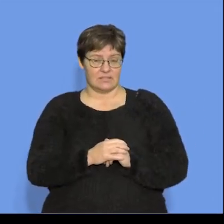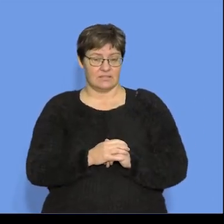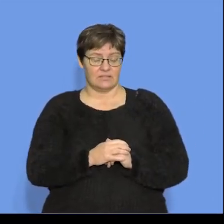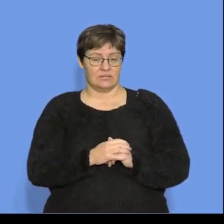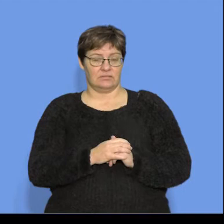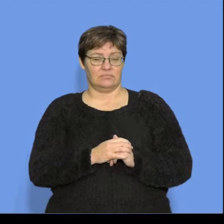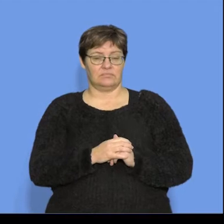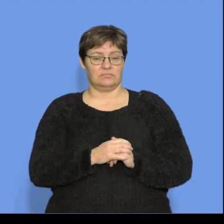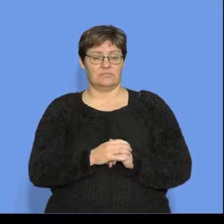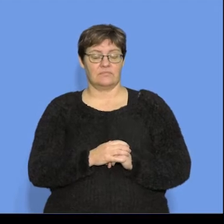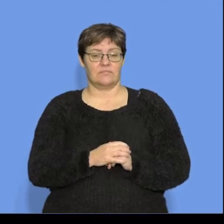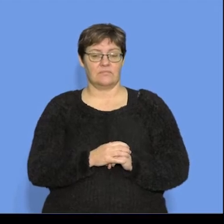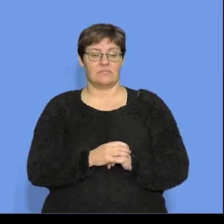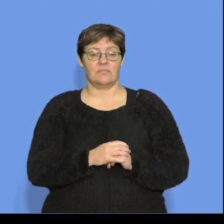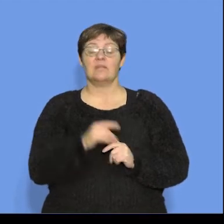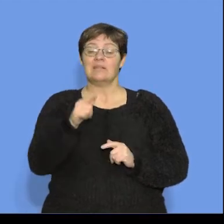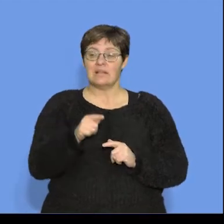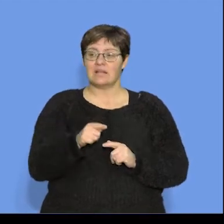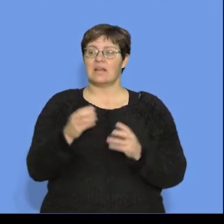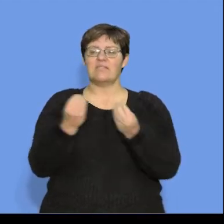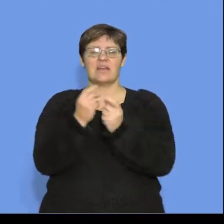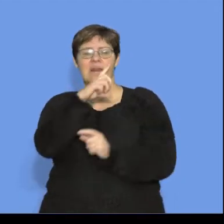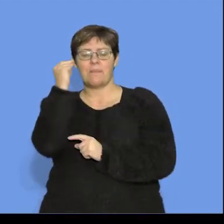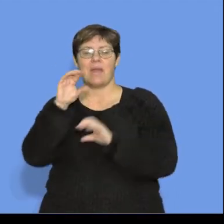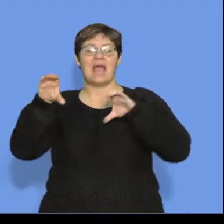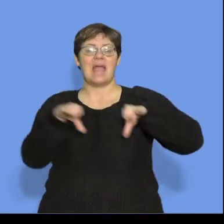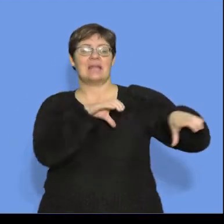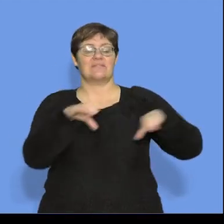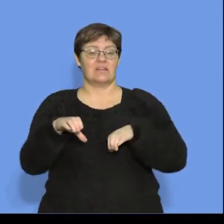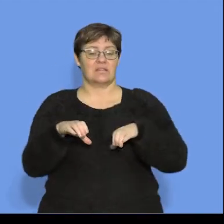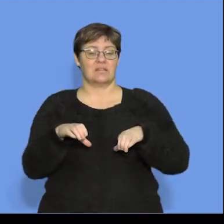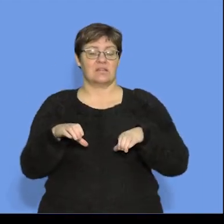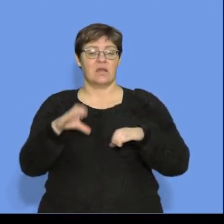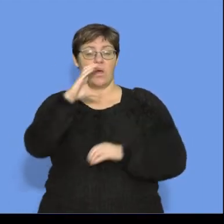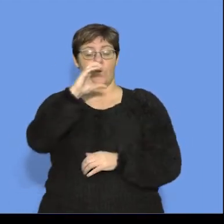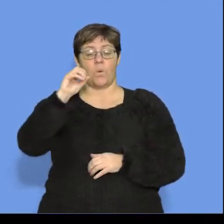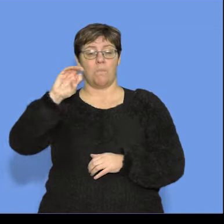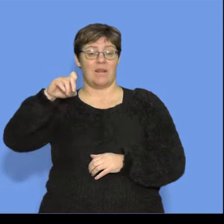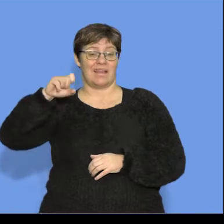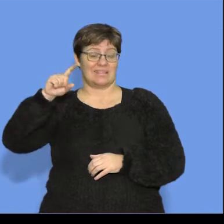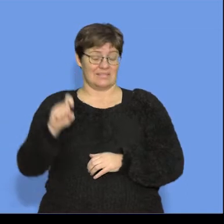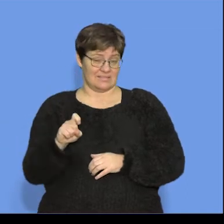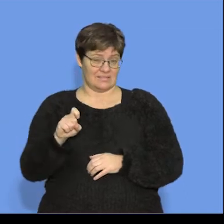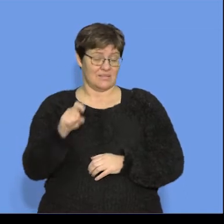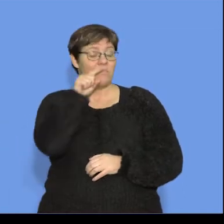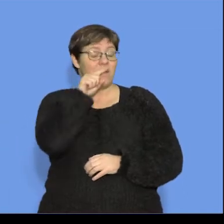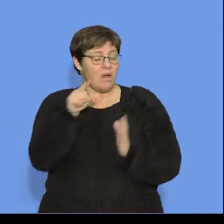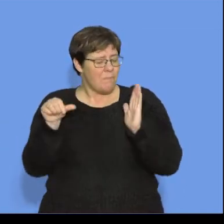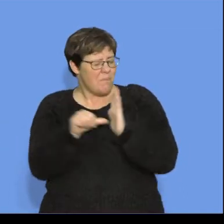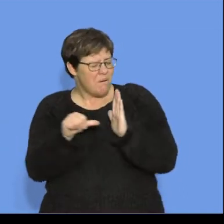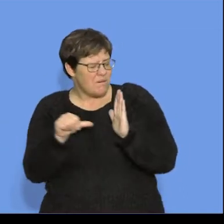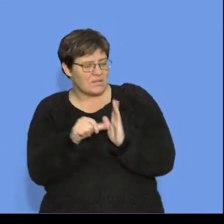between where we have the reactant and this thing called the activated complex. And so it's very important also